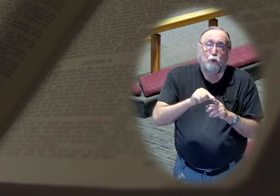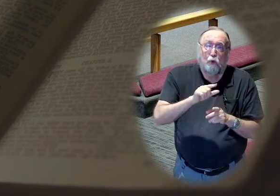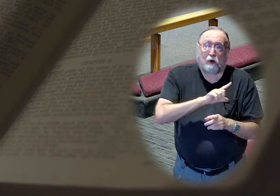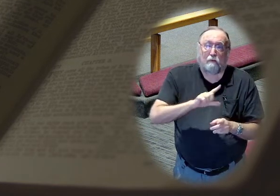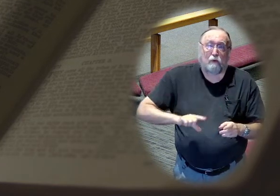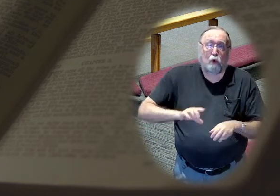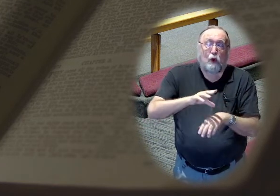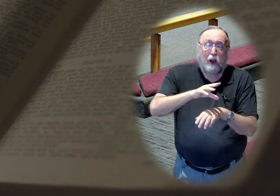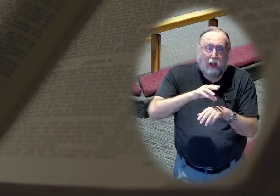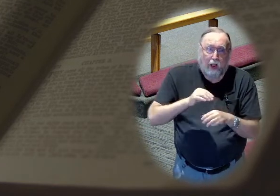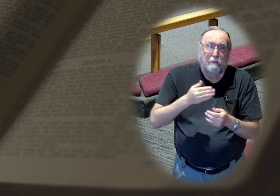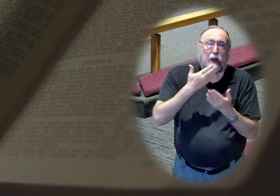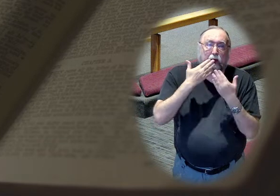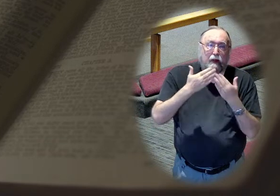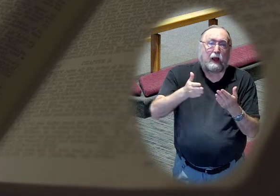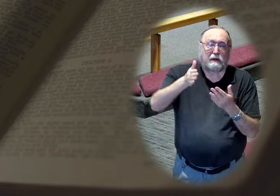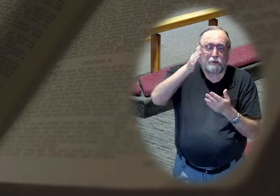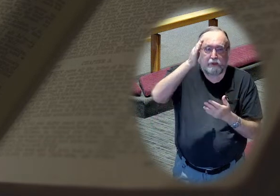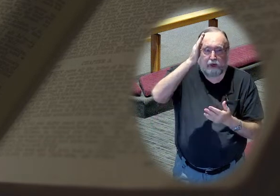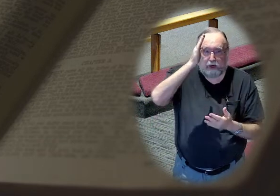God.